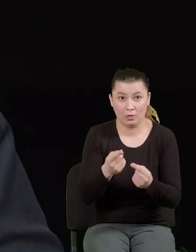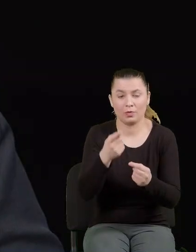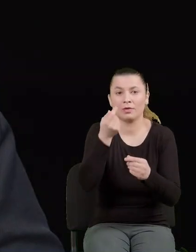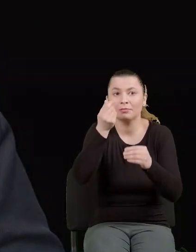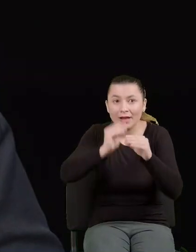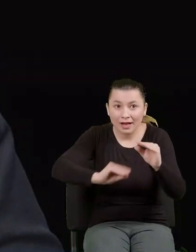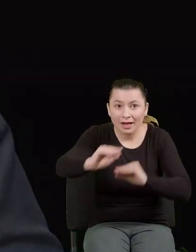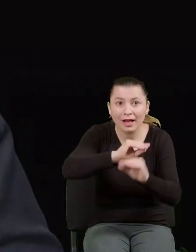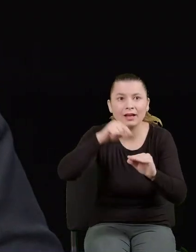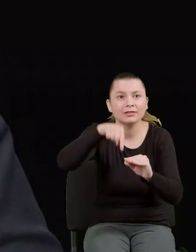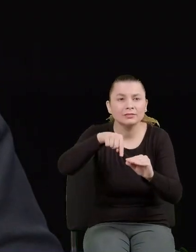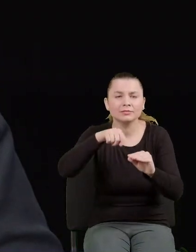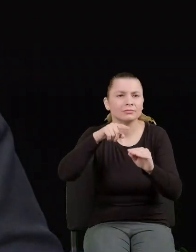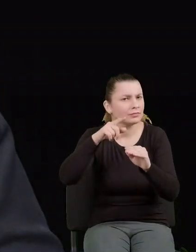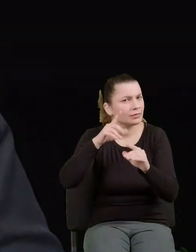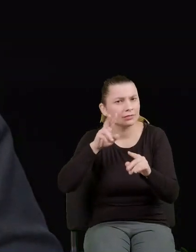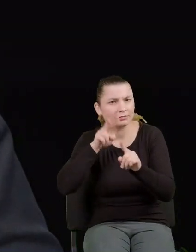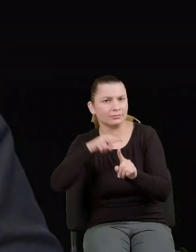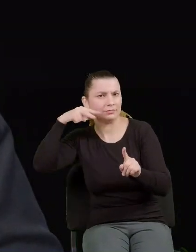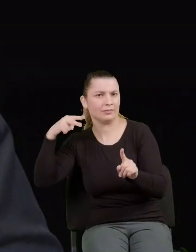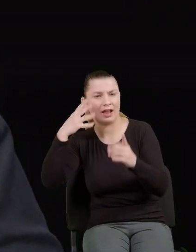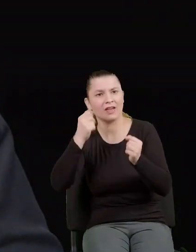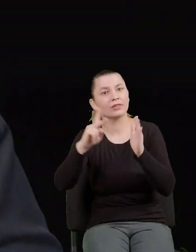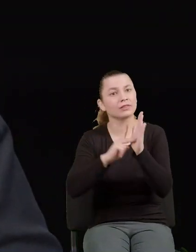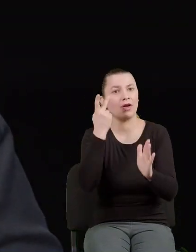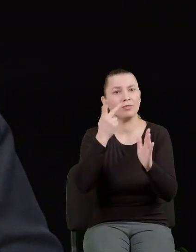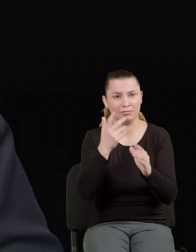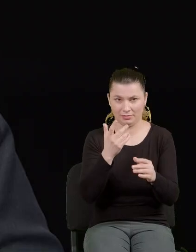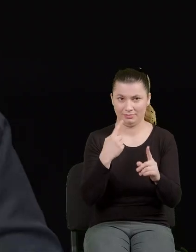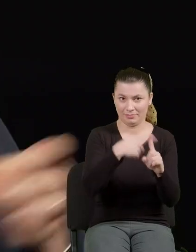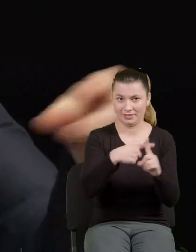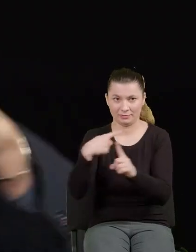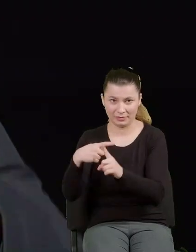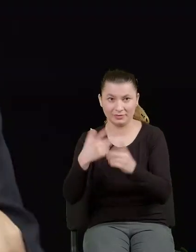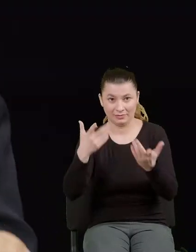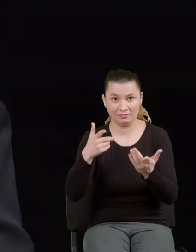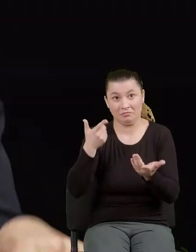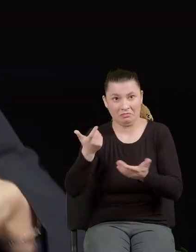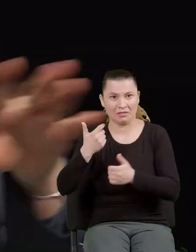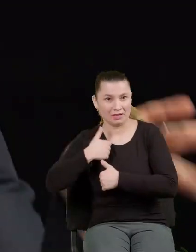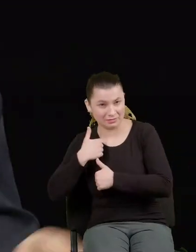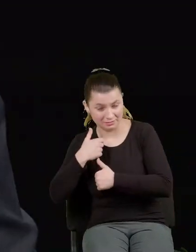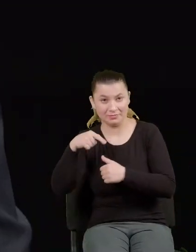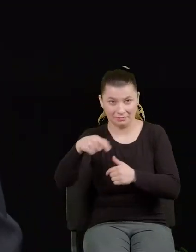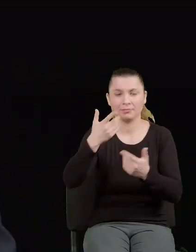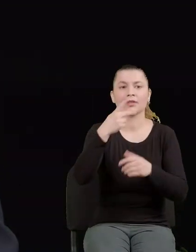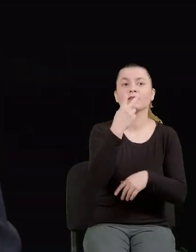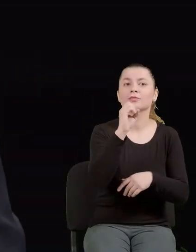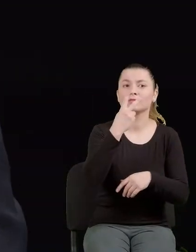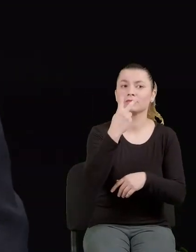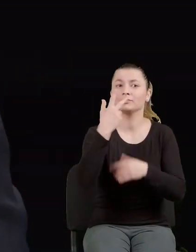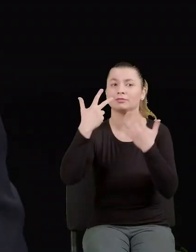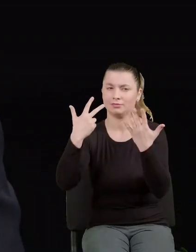are more puzzles that are coming to the picture that we need to compose, all of